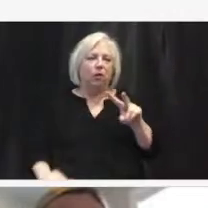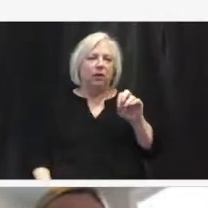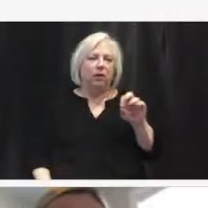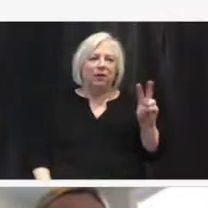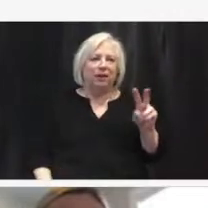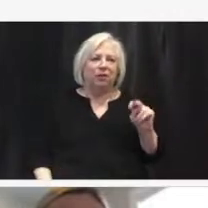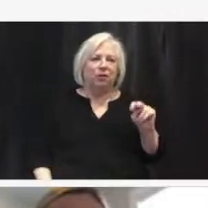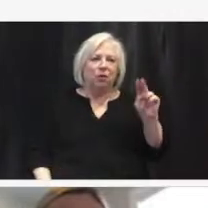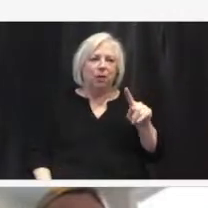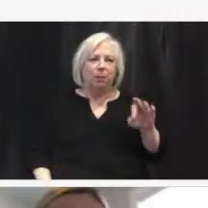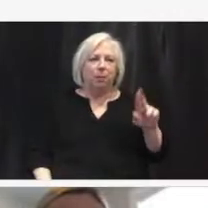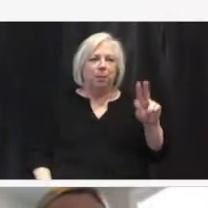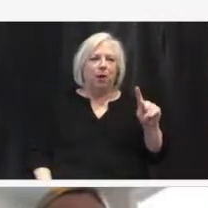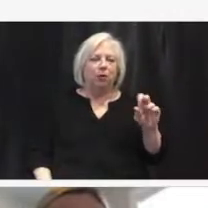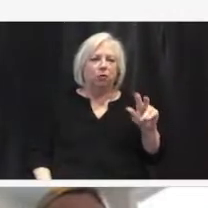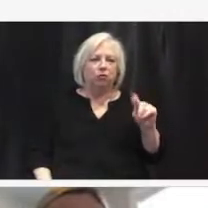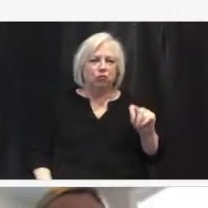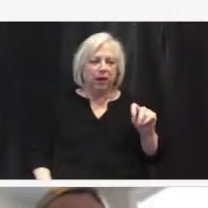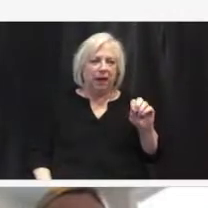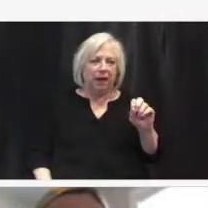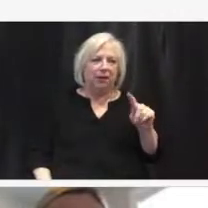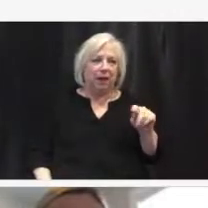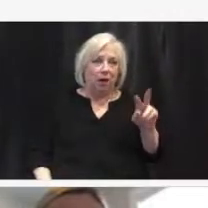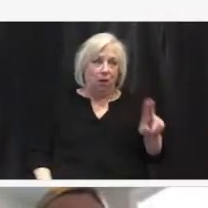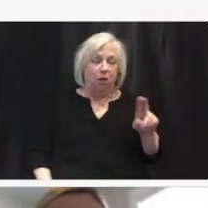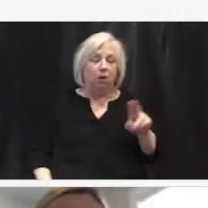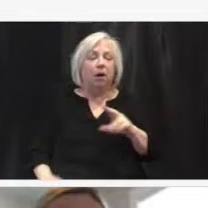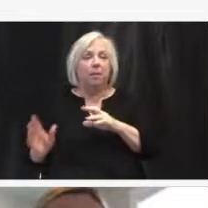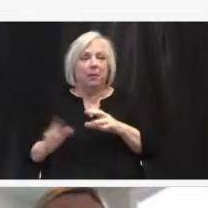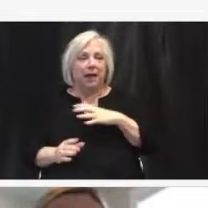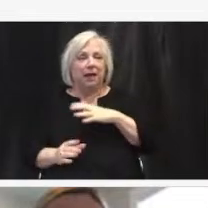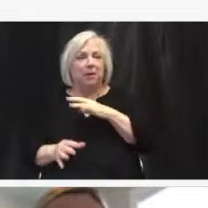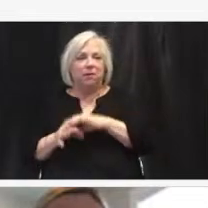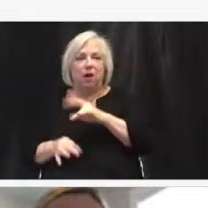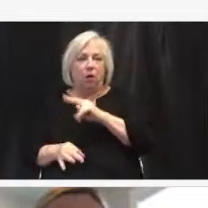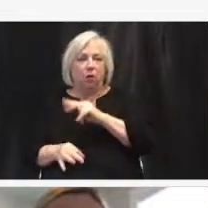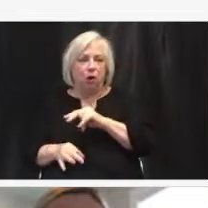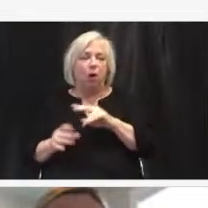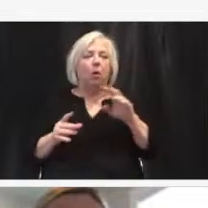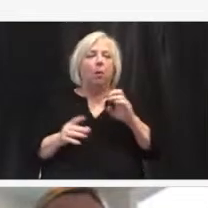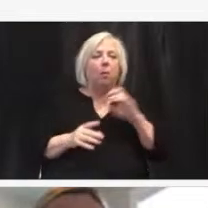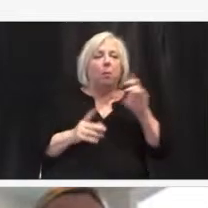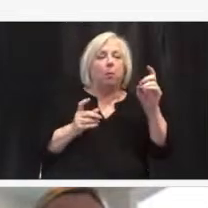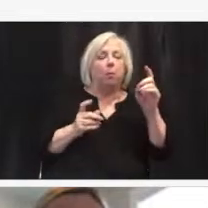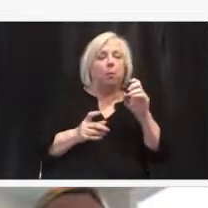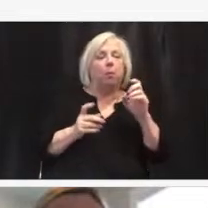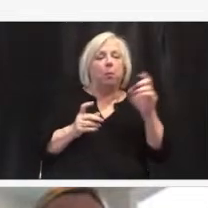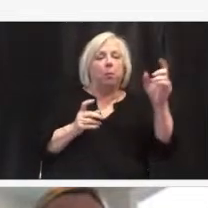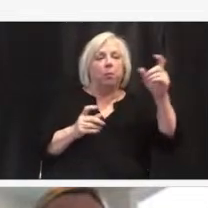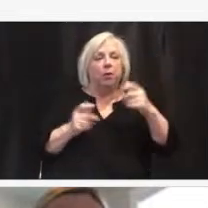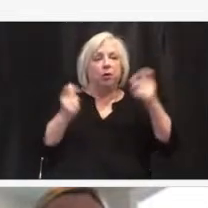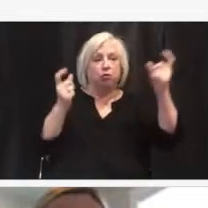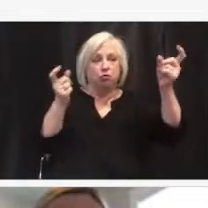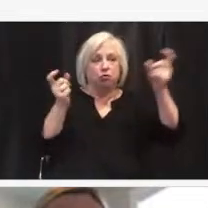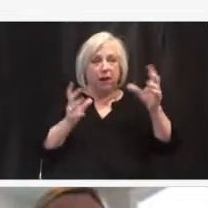Street, STR. Planning Commission voted no for this one, and Board of Directors also voted no.